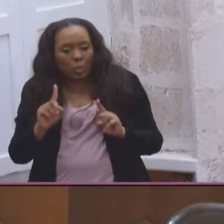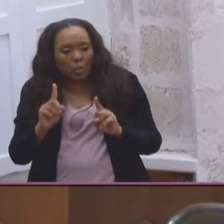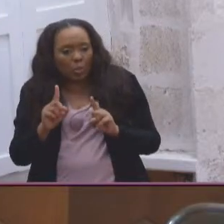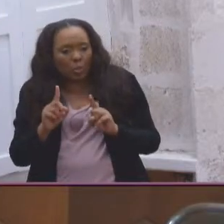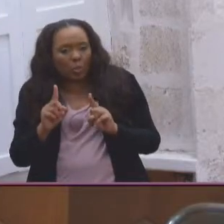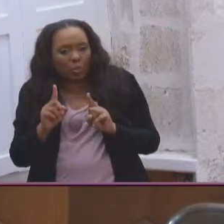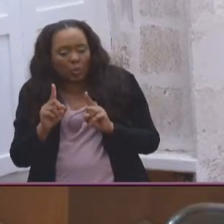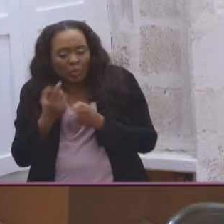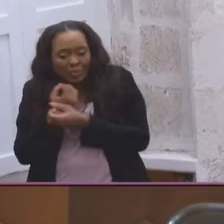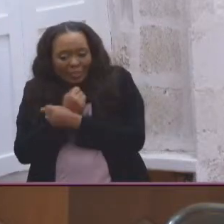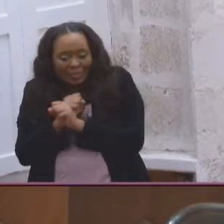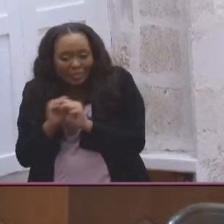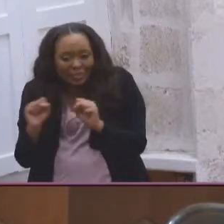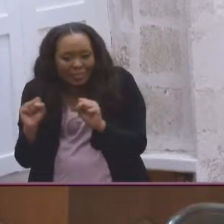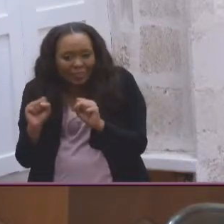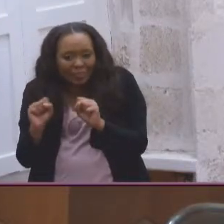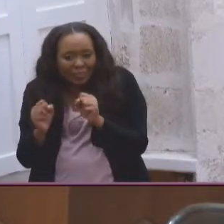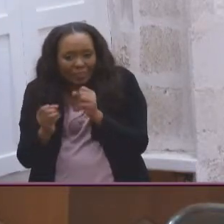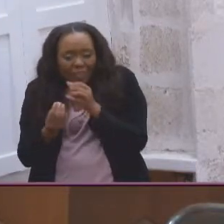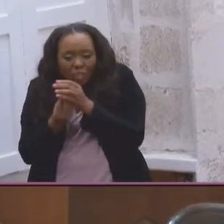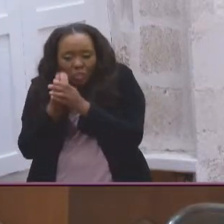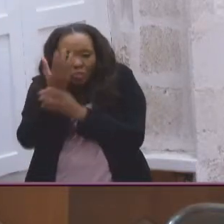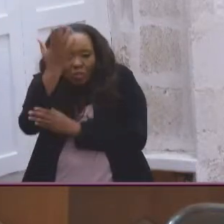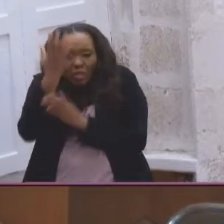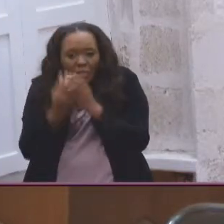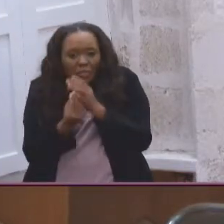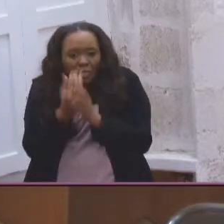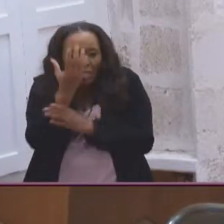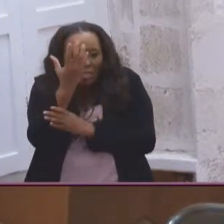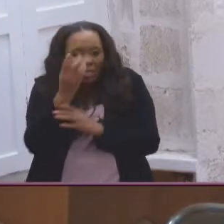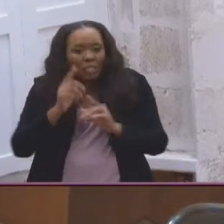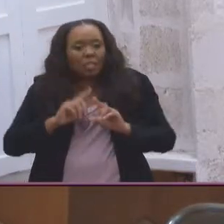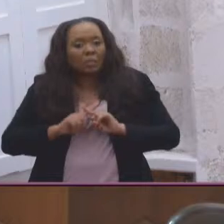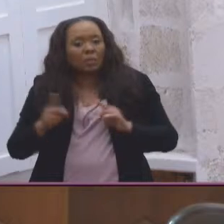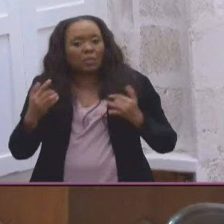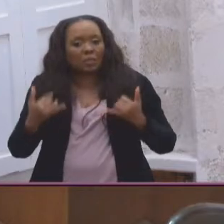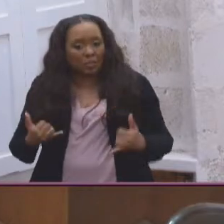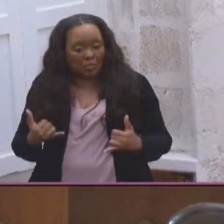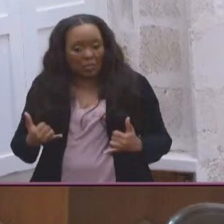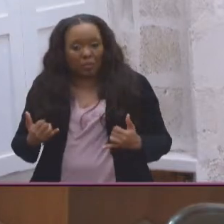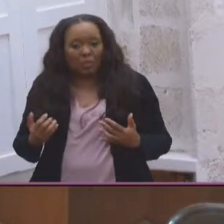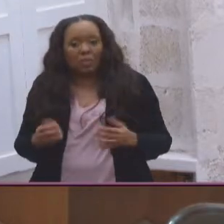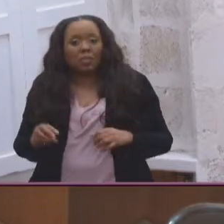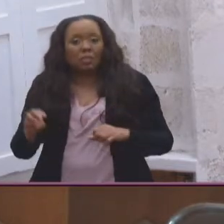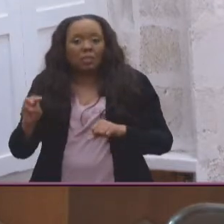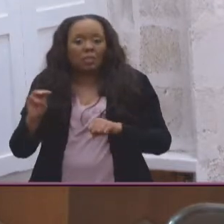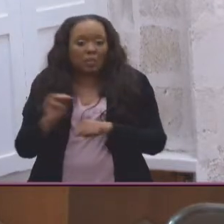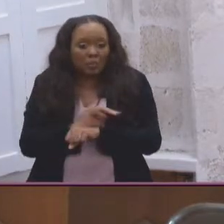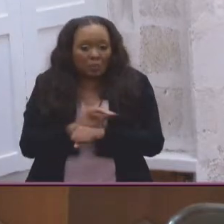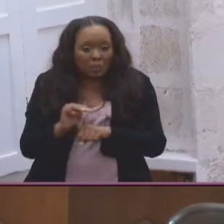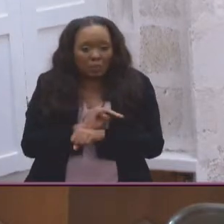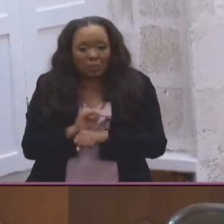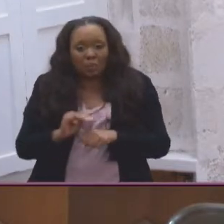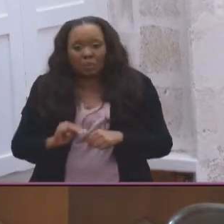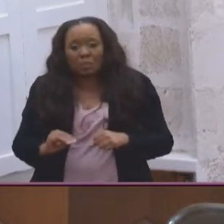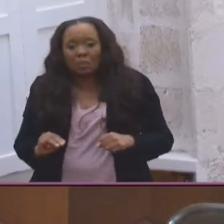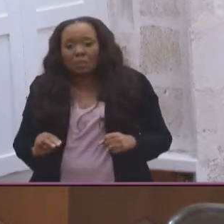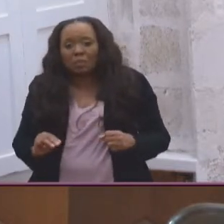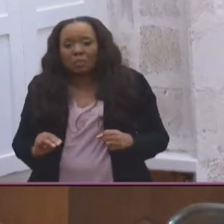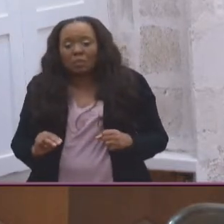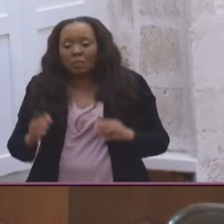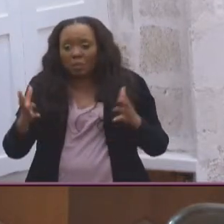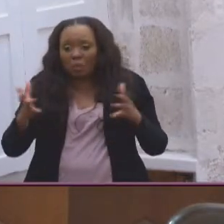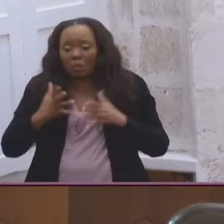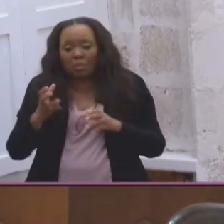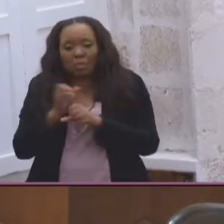bush. And therefore, this bill comes at a time, therefore, when the ministry is frontally ensuring that our